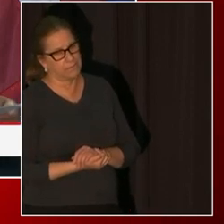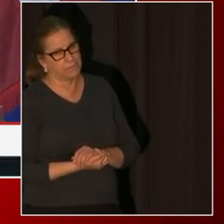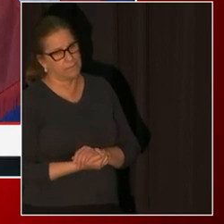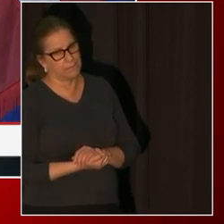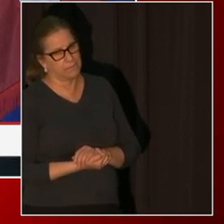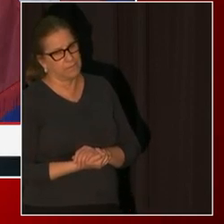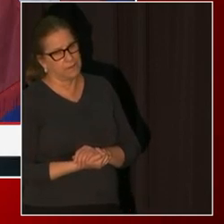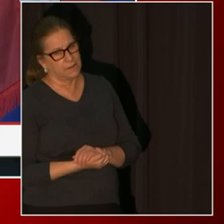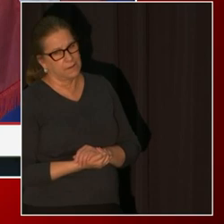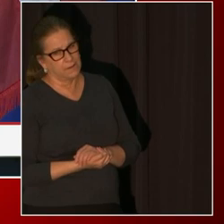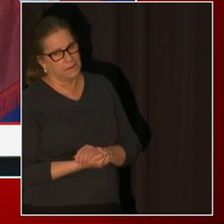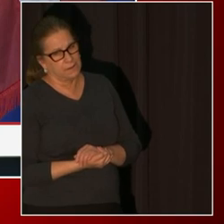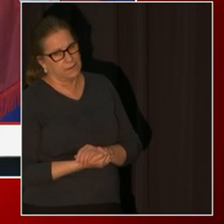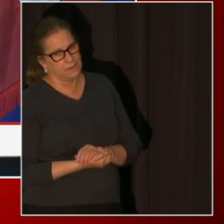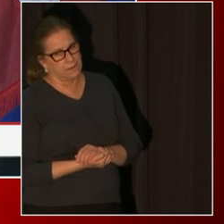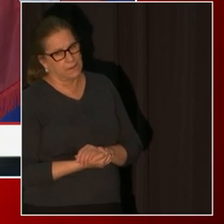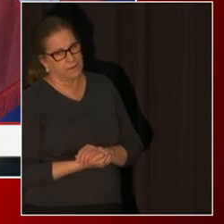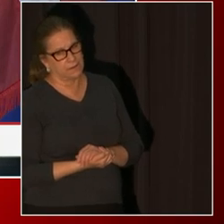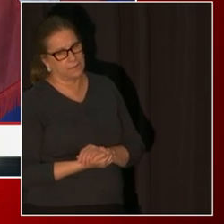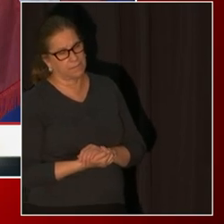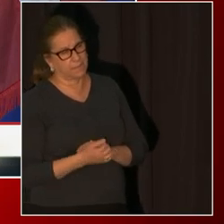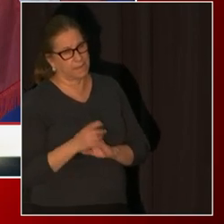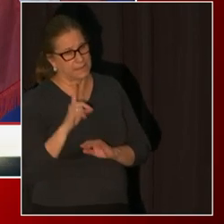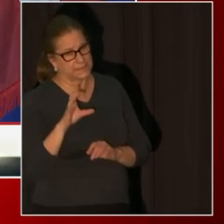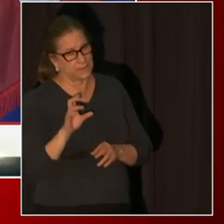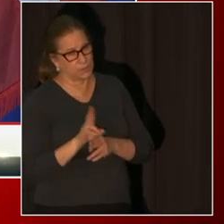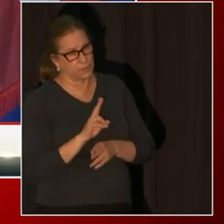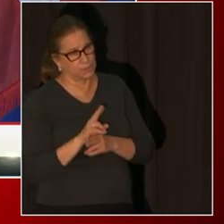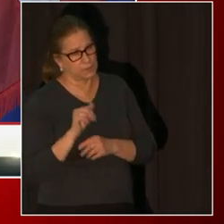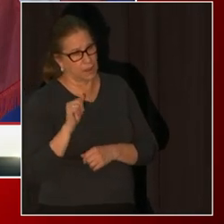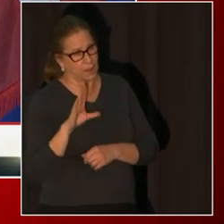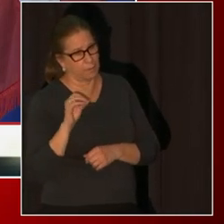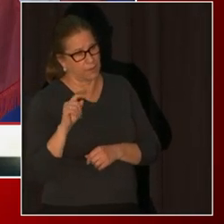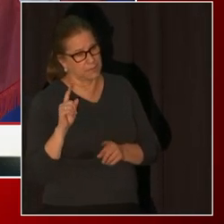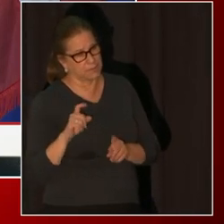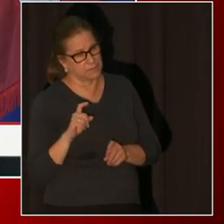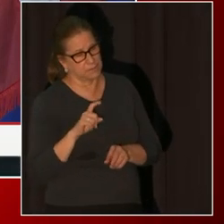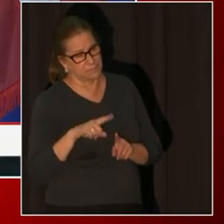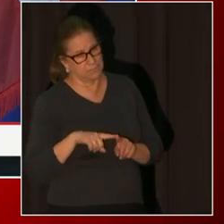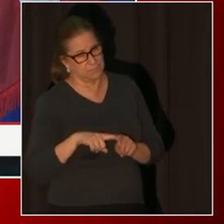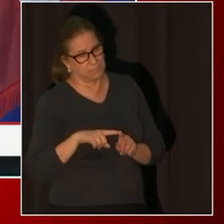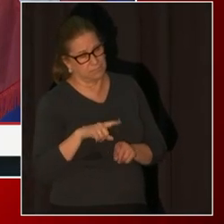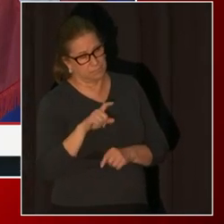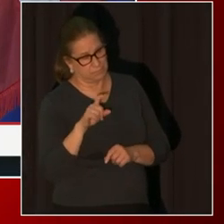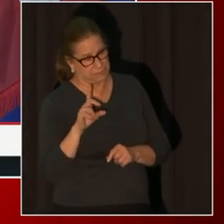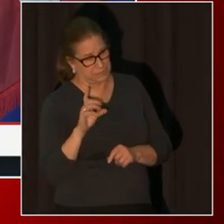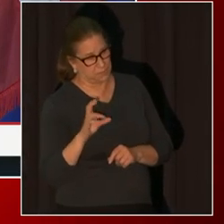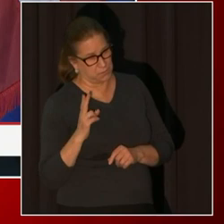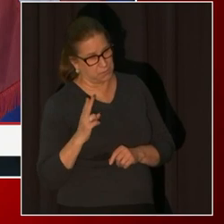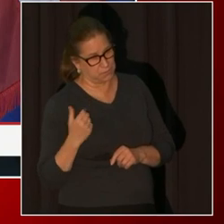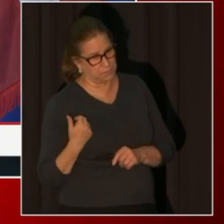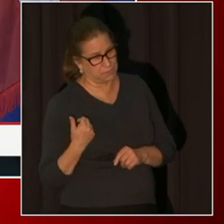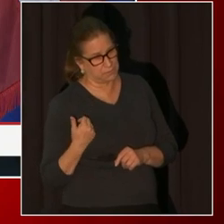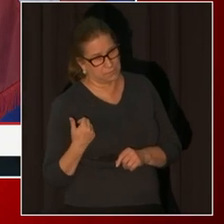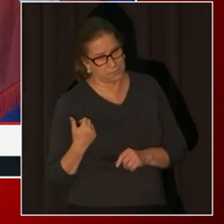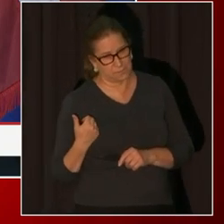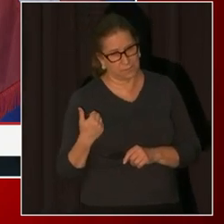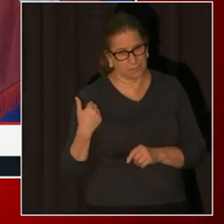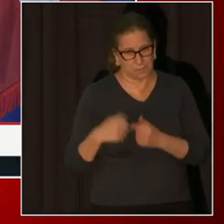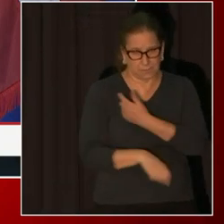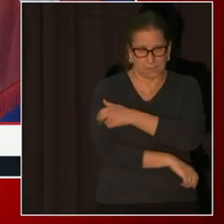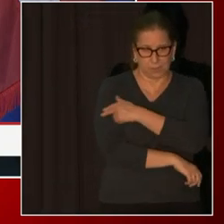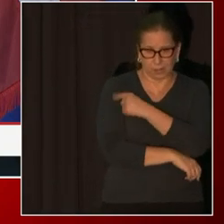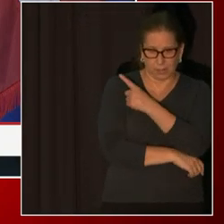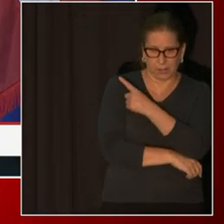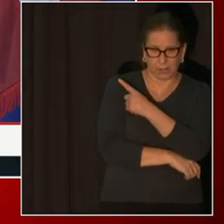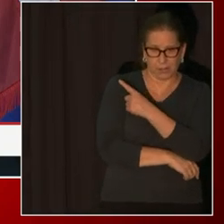that the district has been using and putting out to some of the long-term care facilities and whatnot. What have you guys